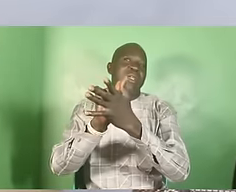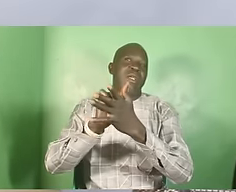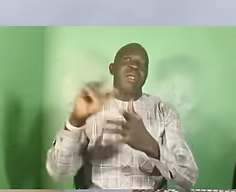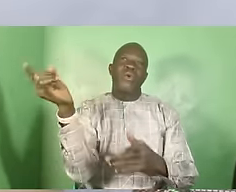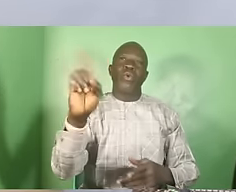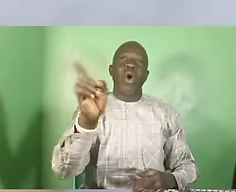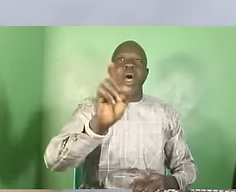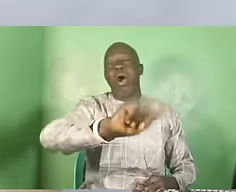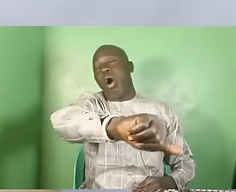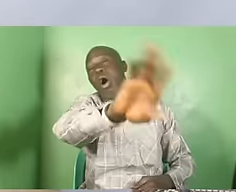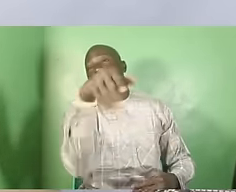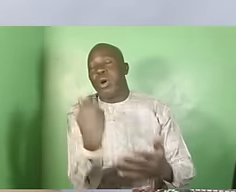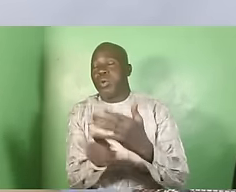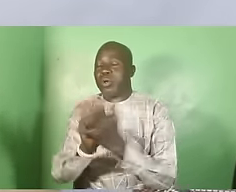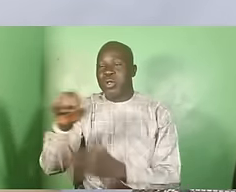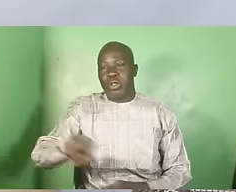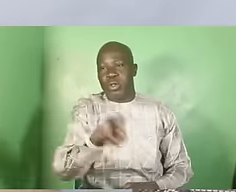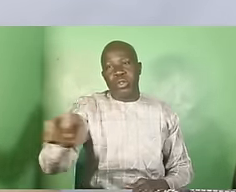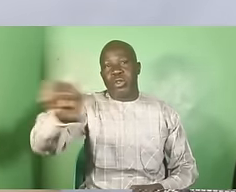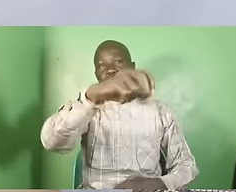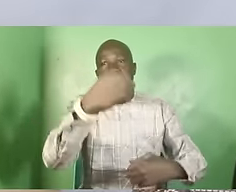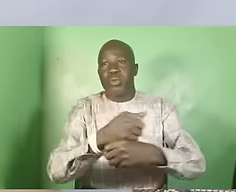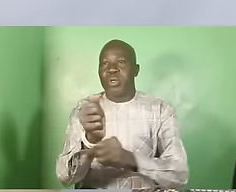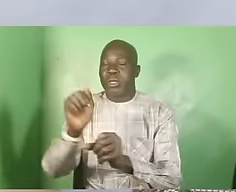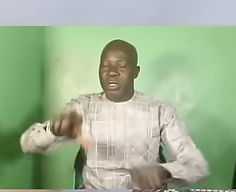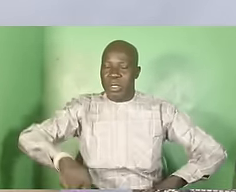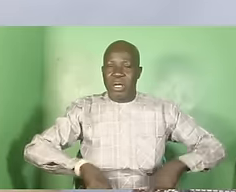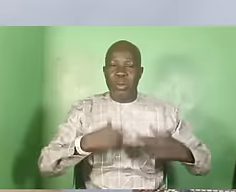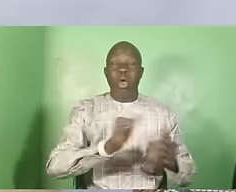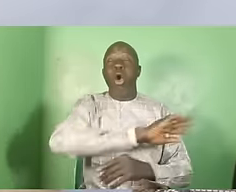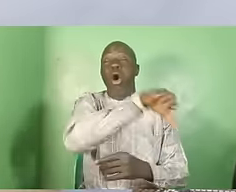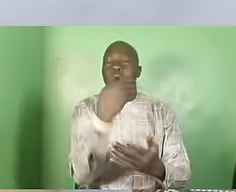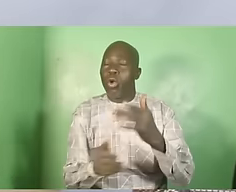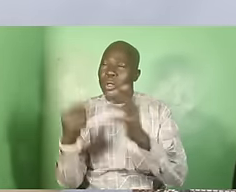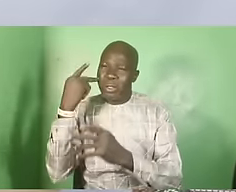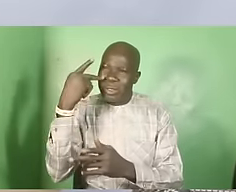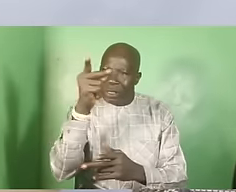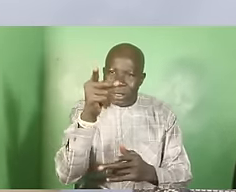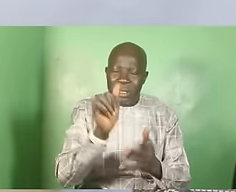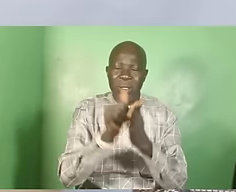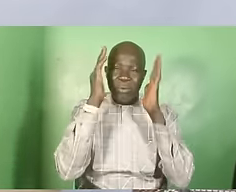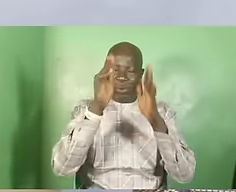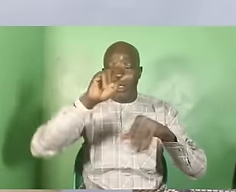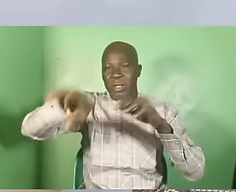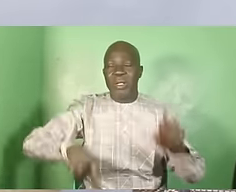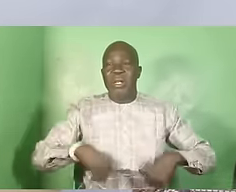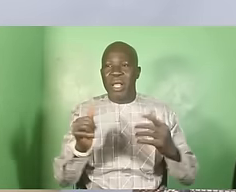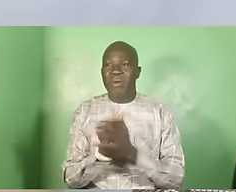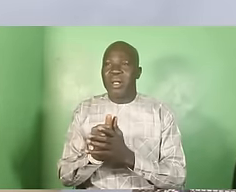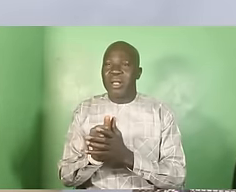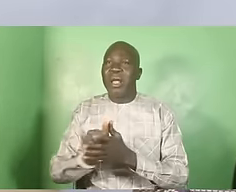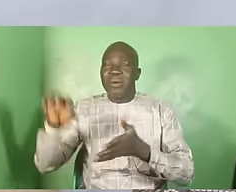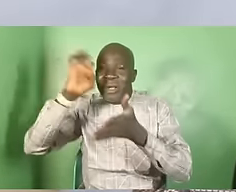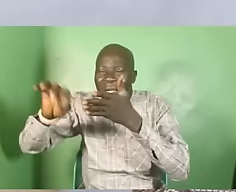When whatever the journey you've made in life. Whatsoever you face in life.